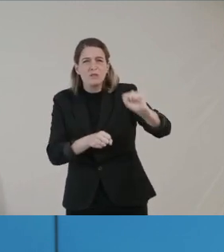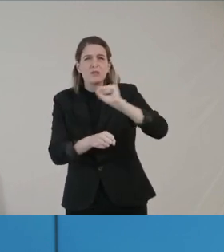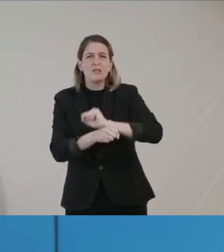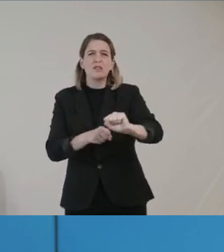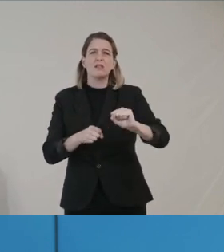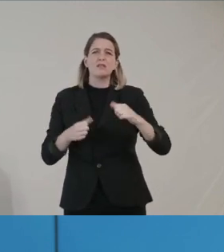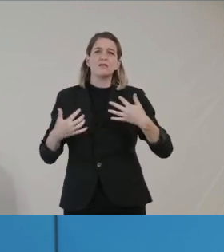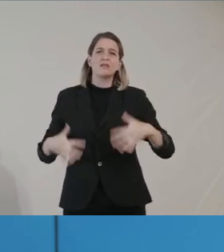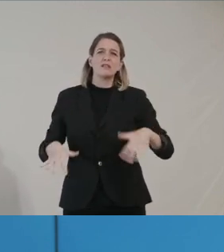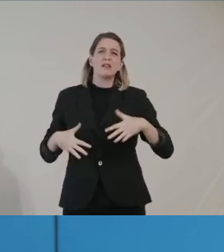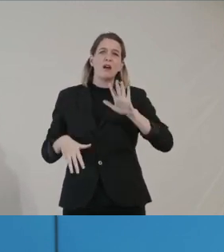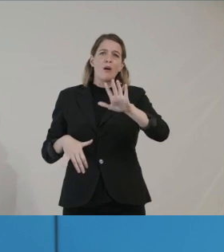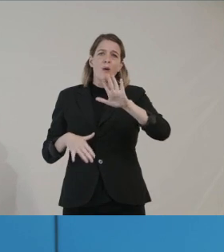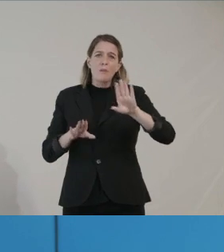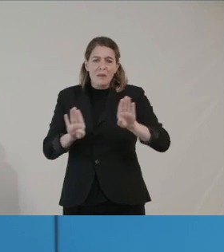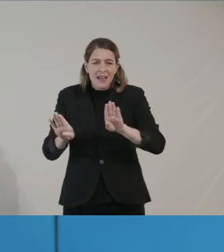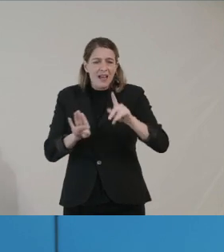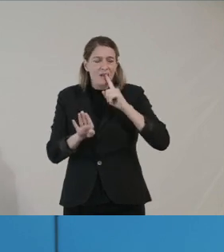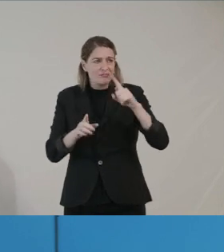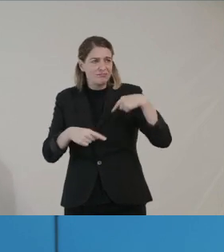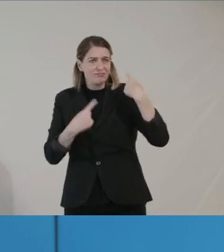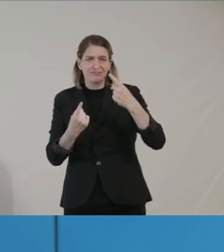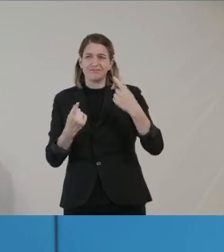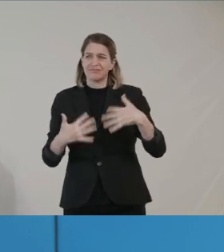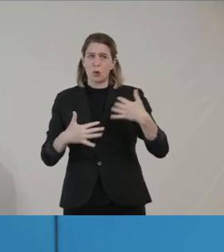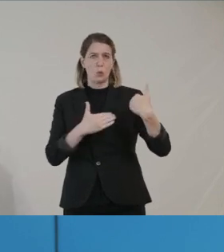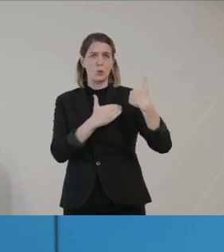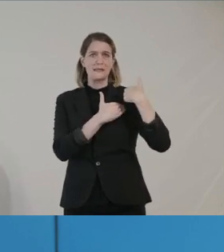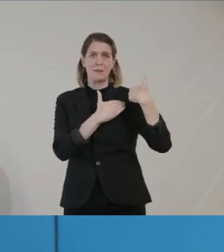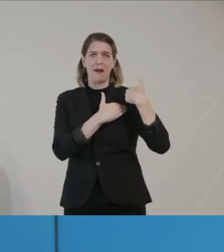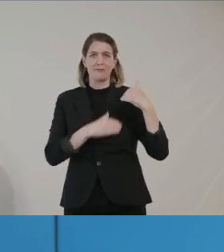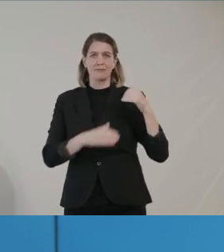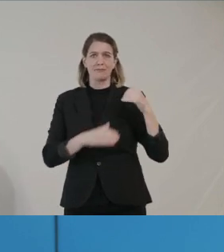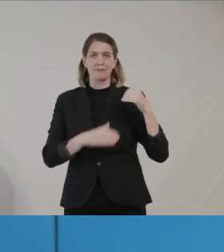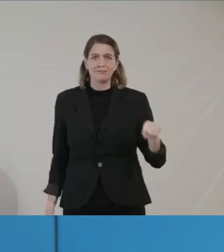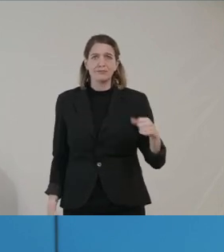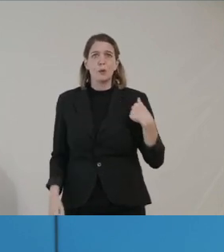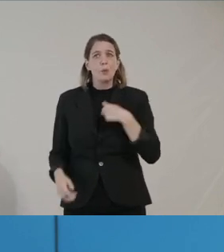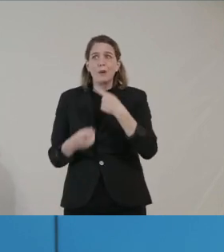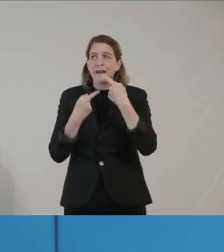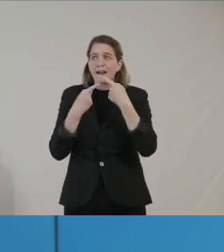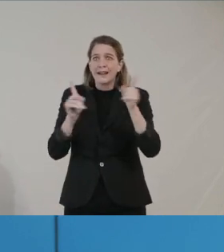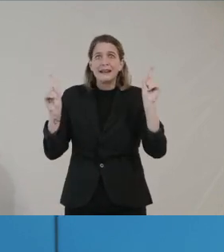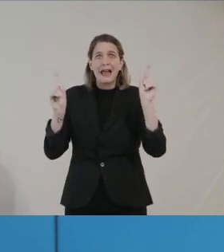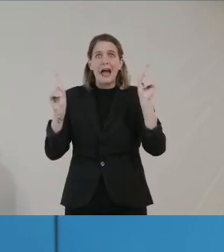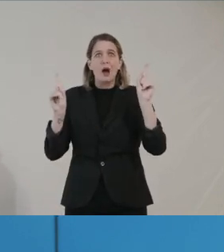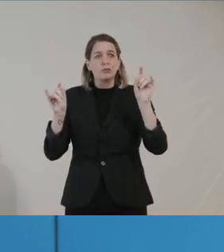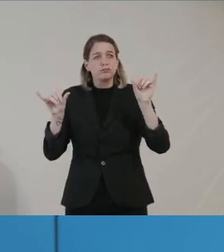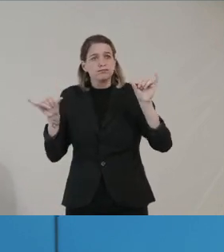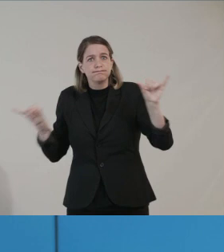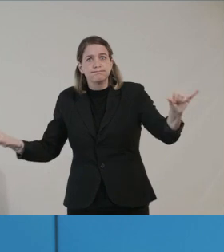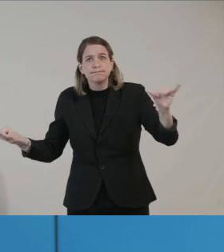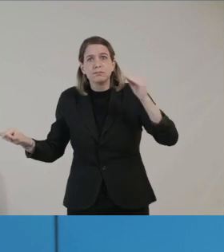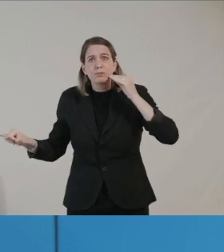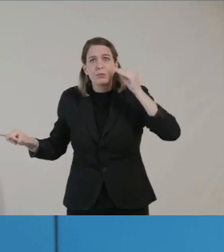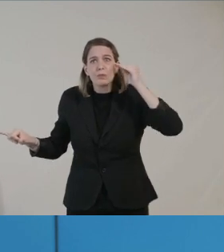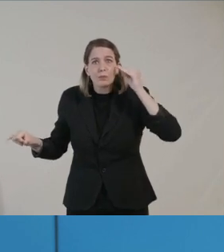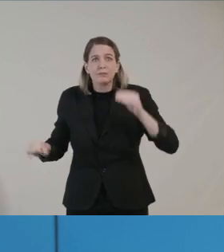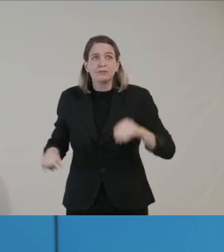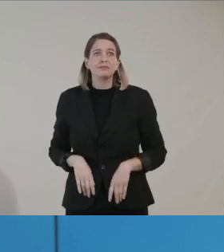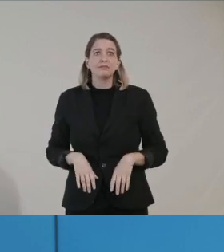the Stay Home, Stay Healthy, Stay Connected order on March